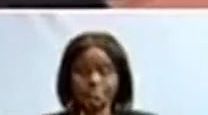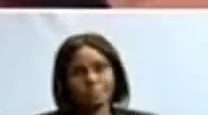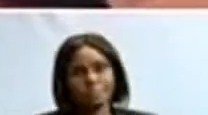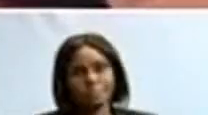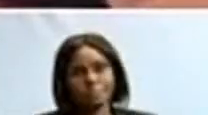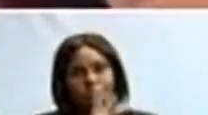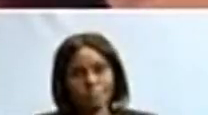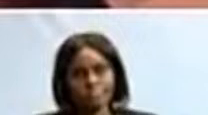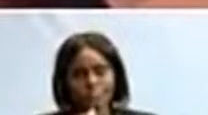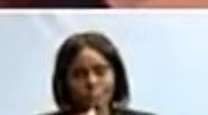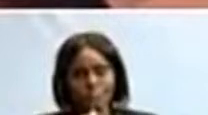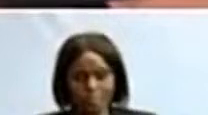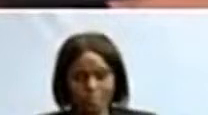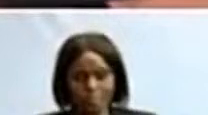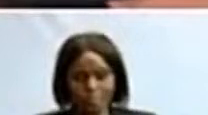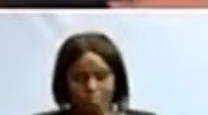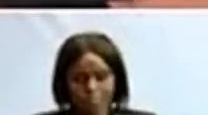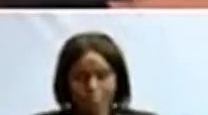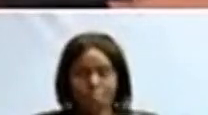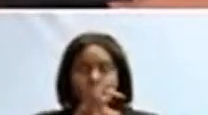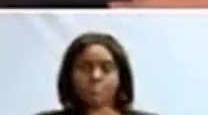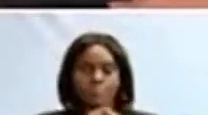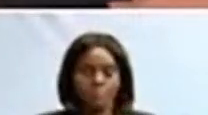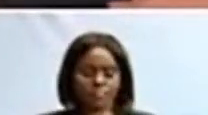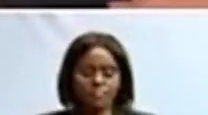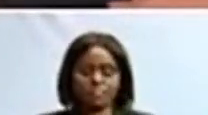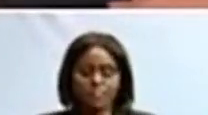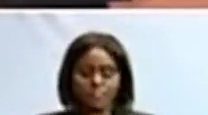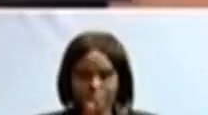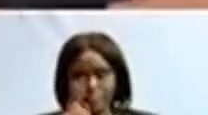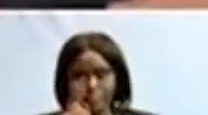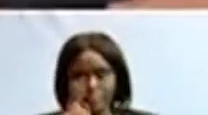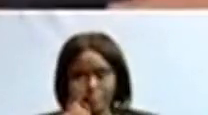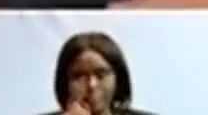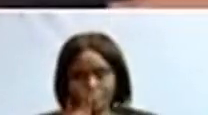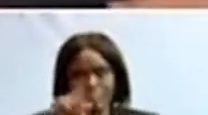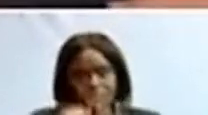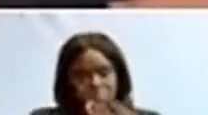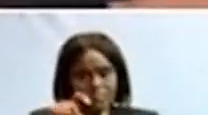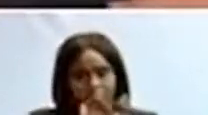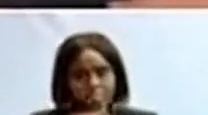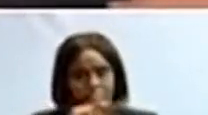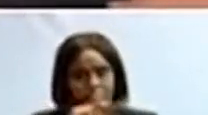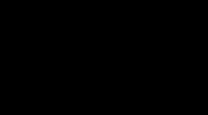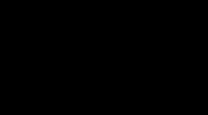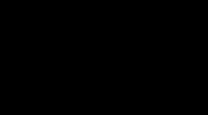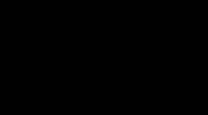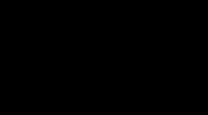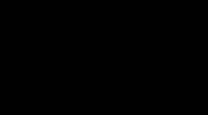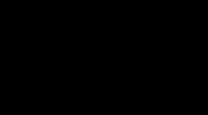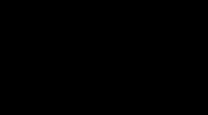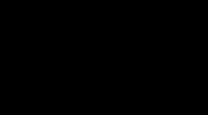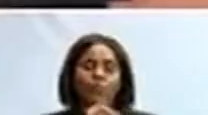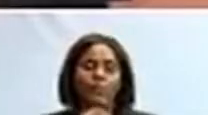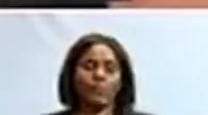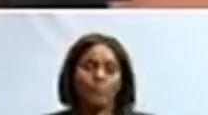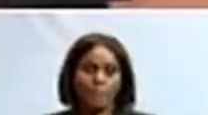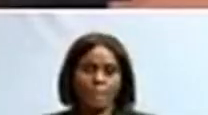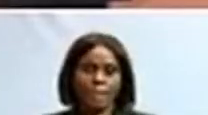payroll and other staff-related matters. Failure to deduct NAPSA conditions.